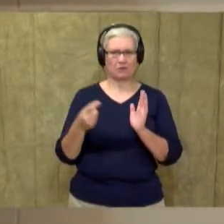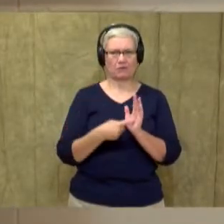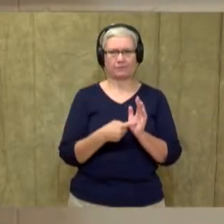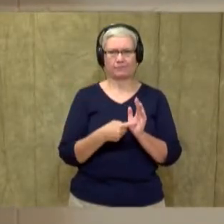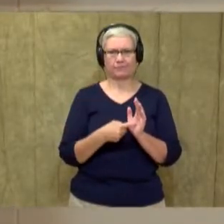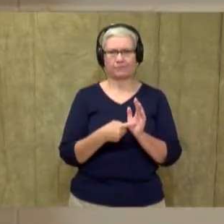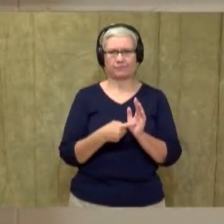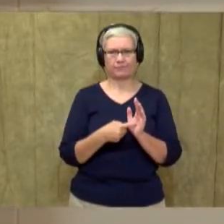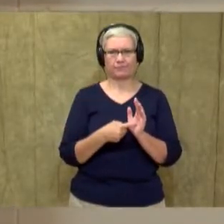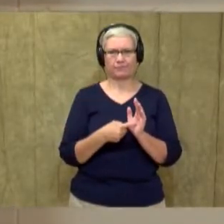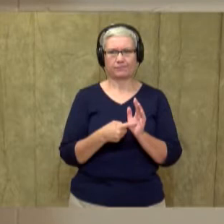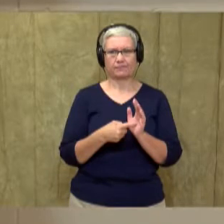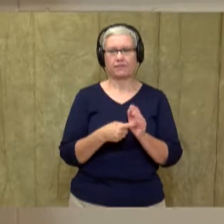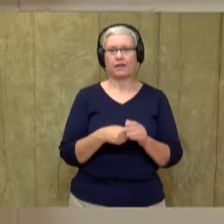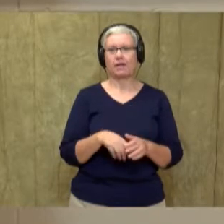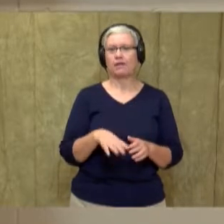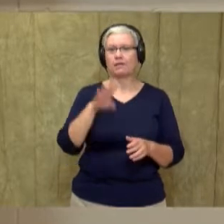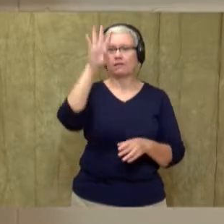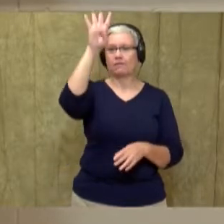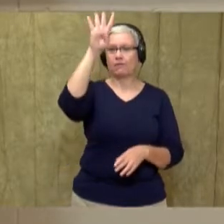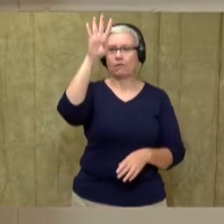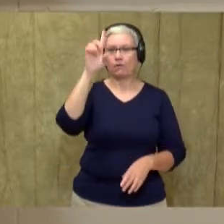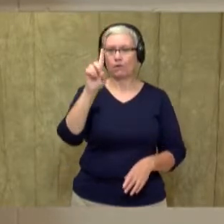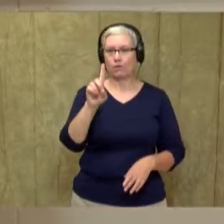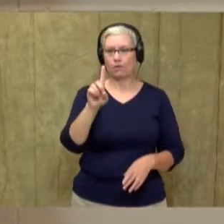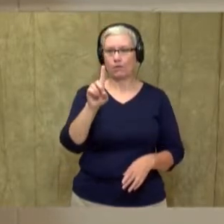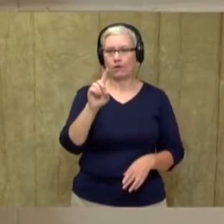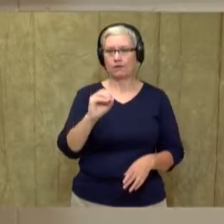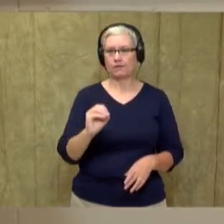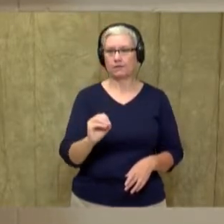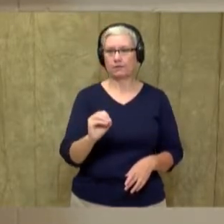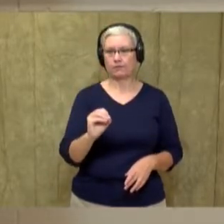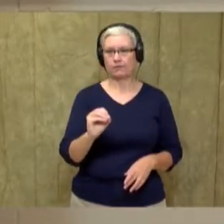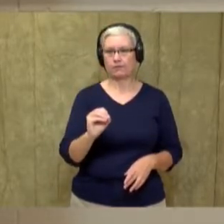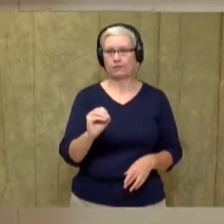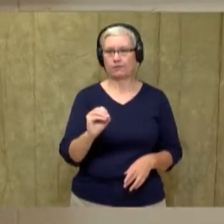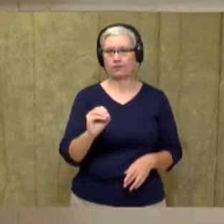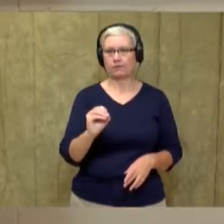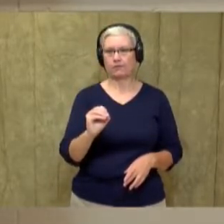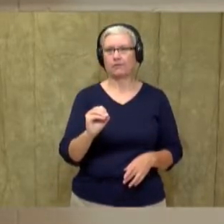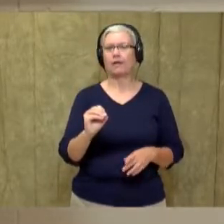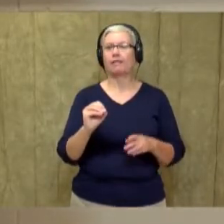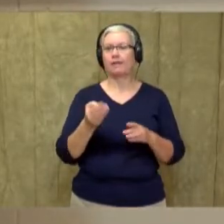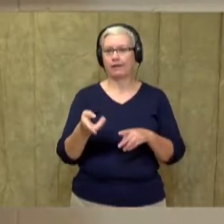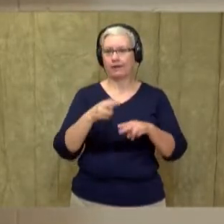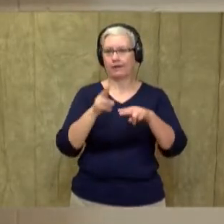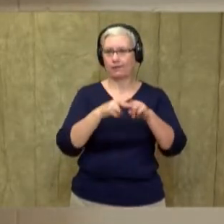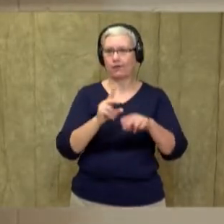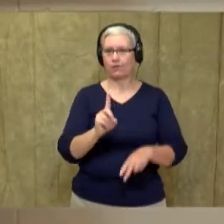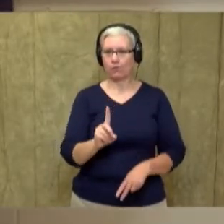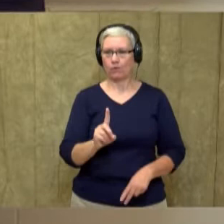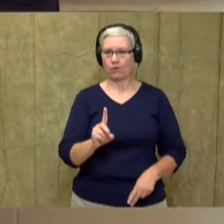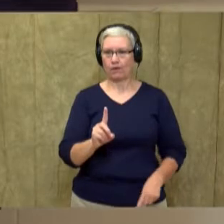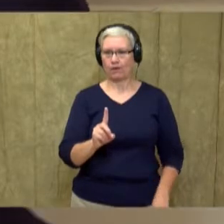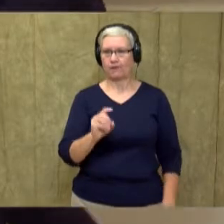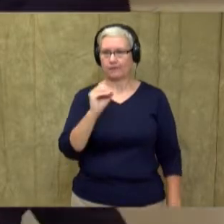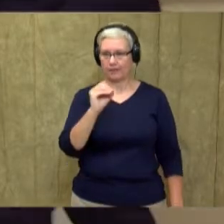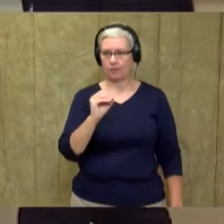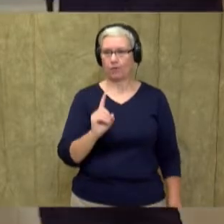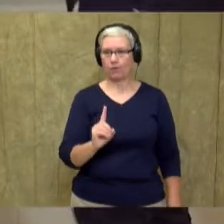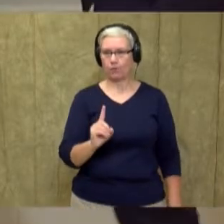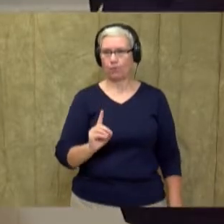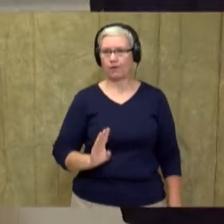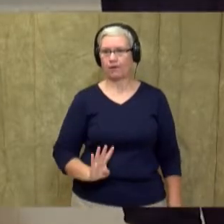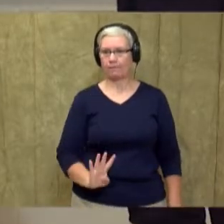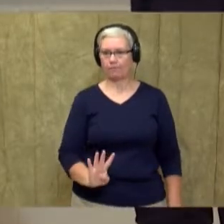that these values seem to decrease, 4, 1, 0, and then increase 0, 1, 4. So let me show you what the graph